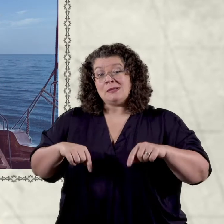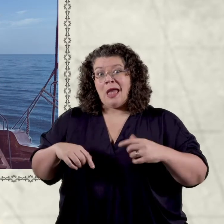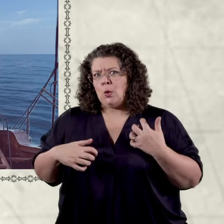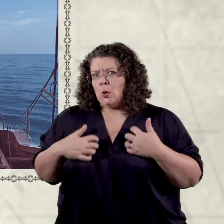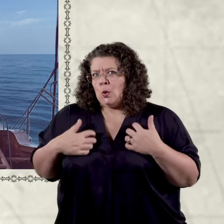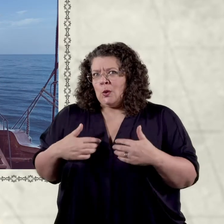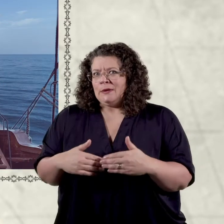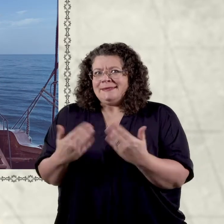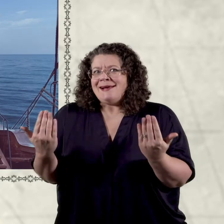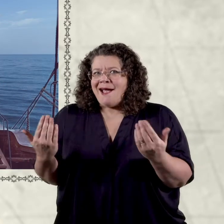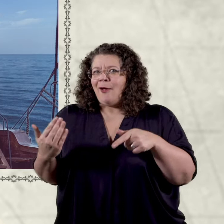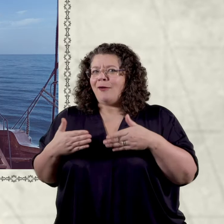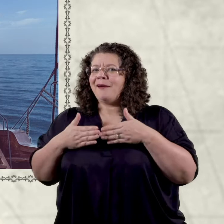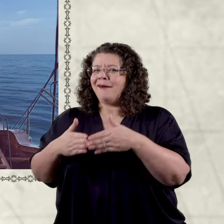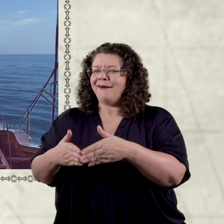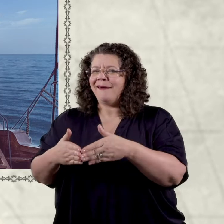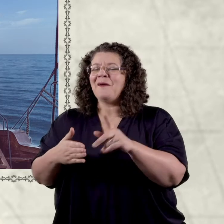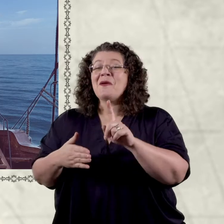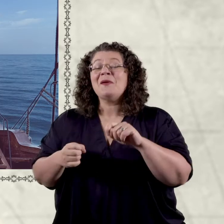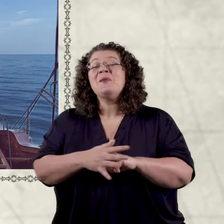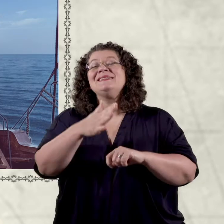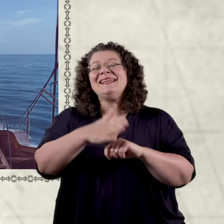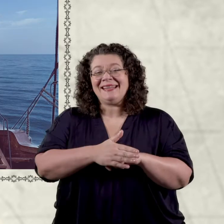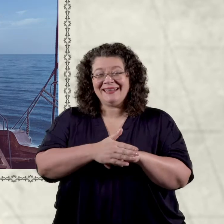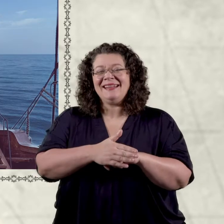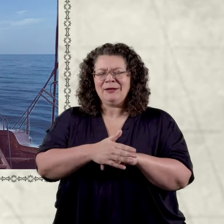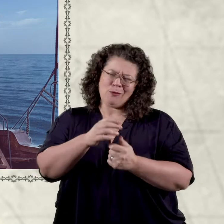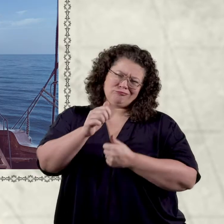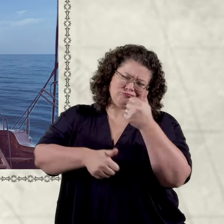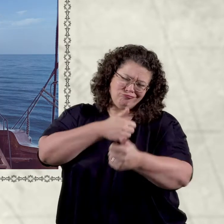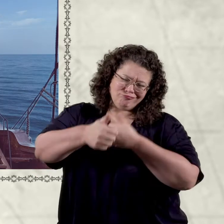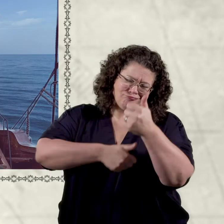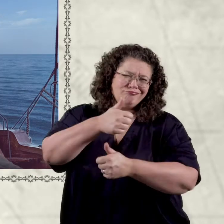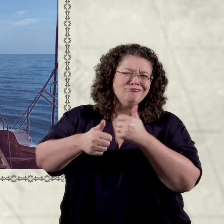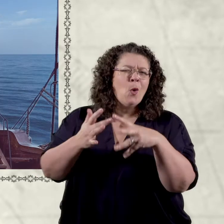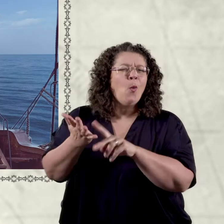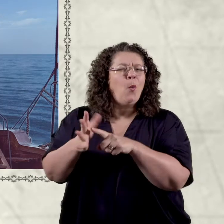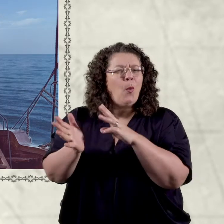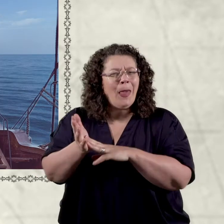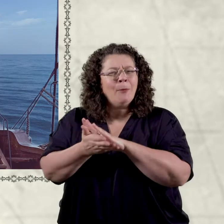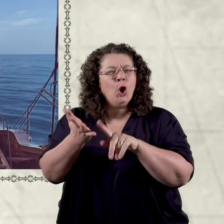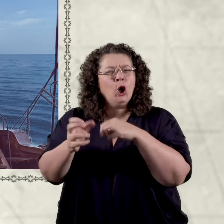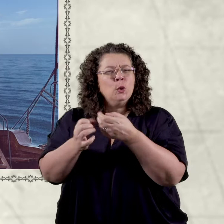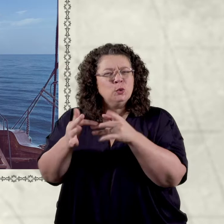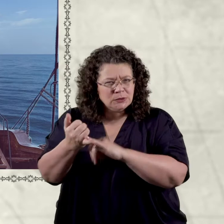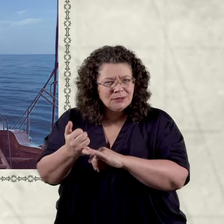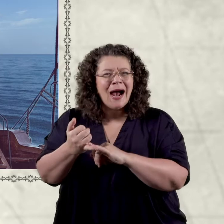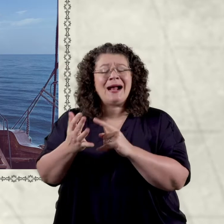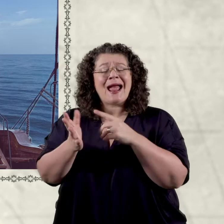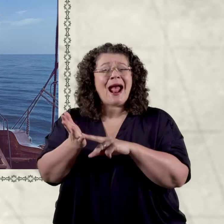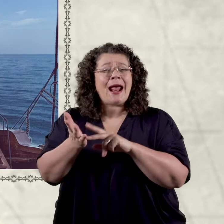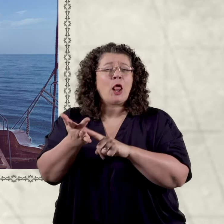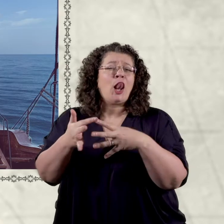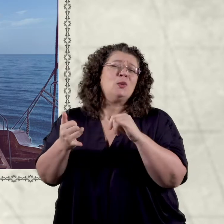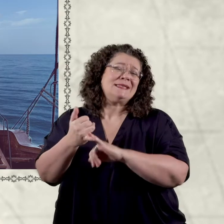very exciting day on board the Mimosa. There was a wedding ceremony. So congratulations to William Hughes and Anne